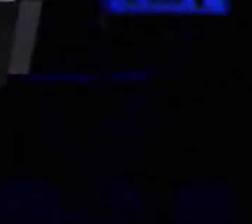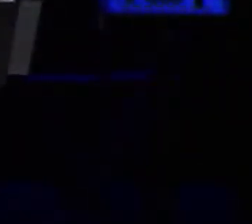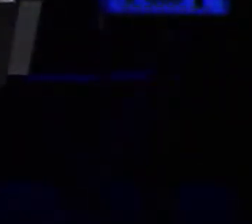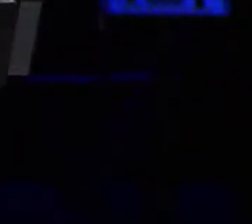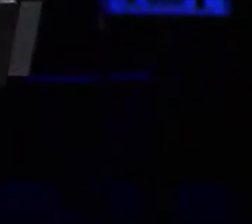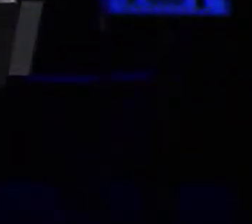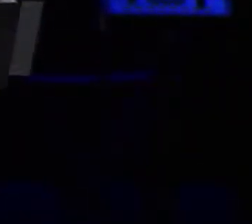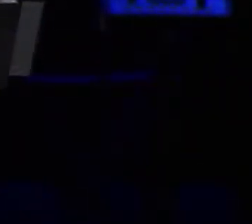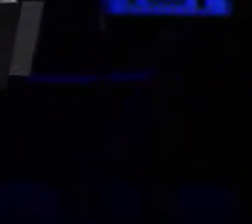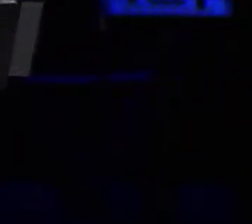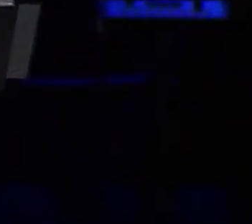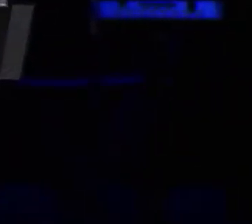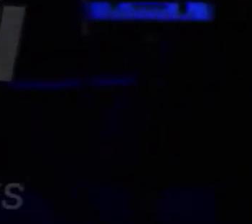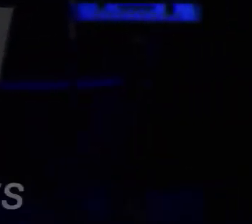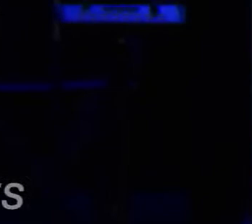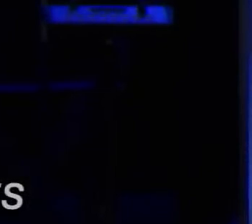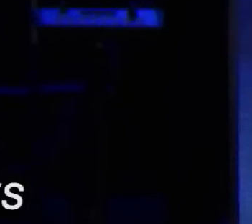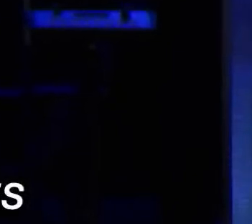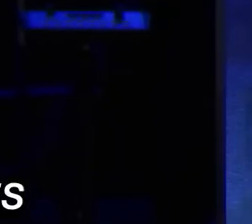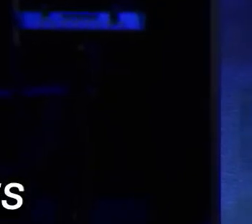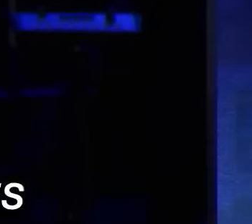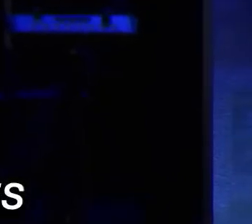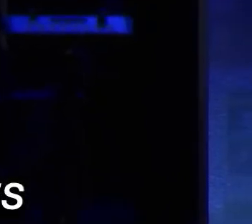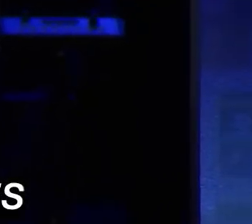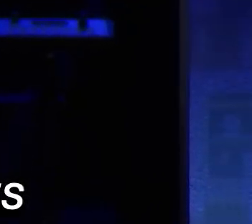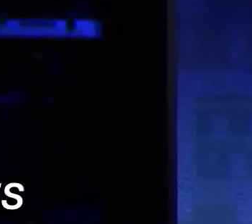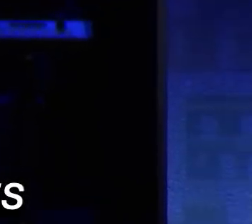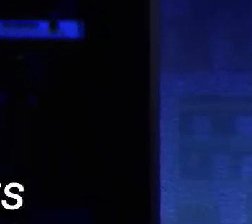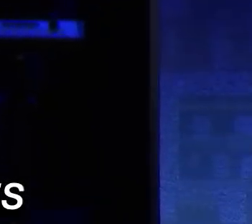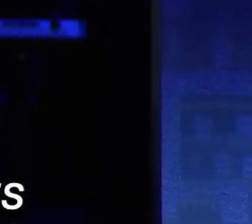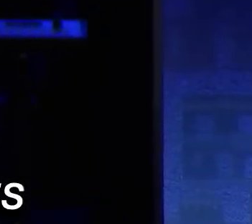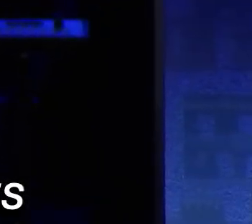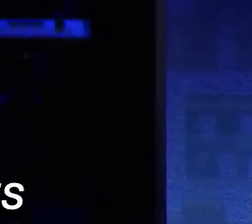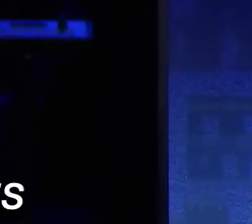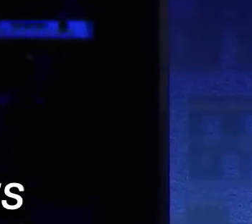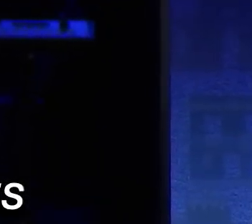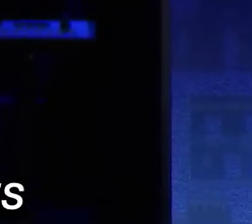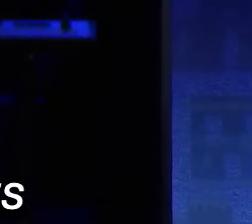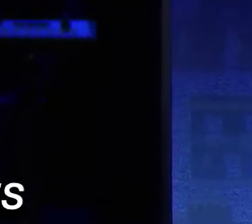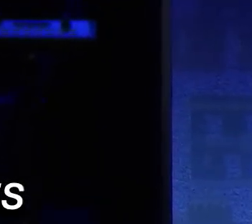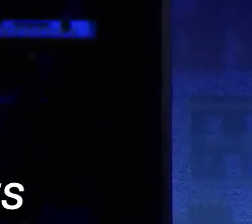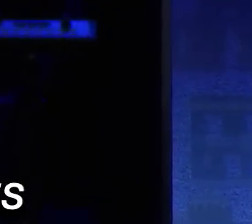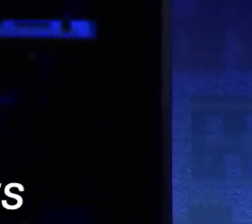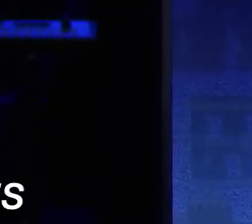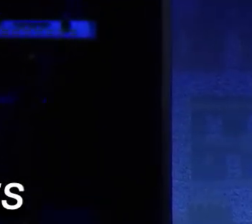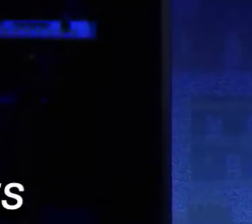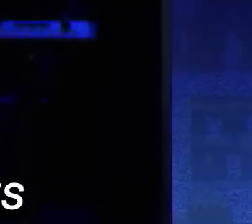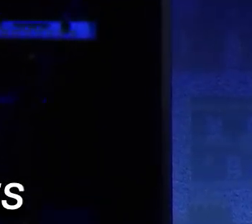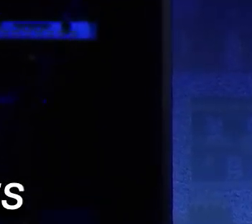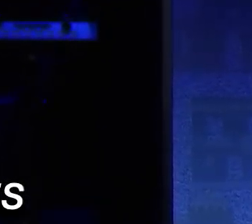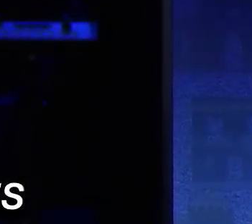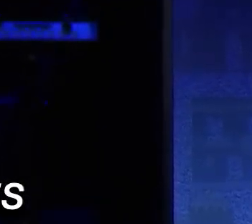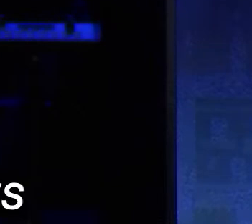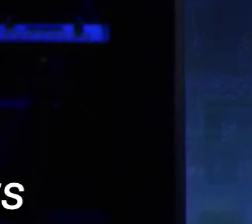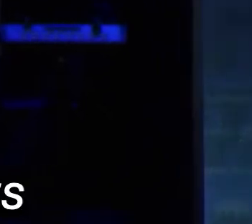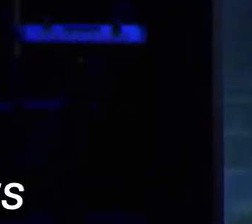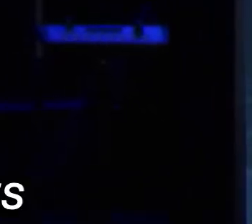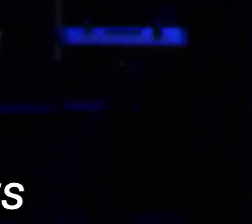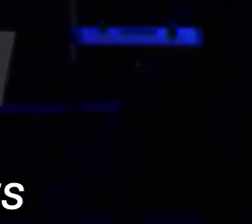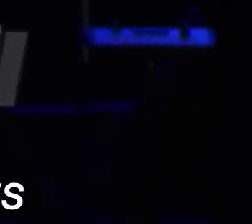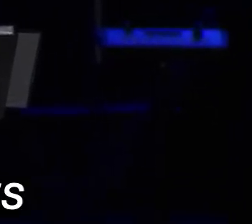Good morning. My name is George May. I'm pastor of Counseling and Family Ministries here at Calvary.